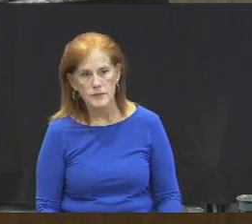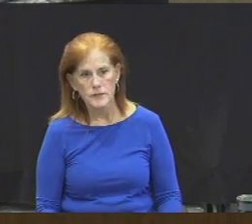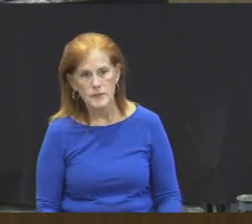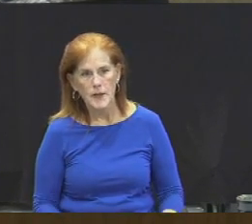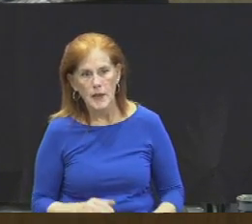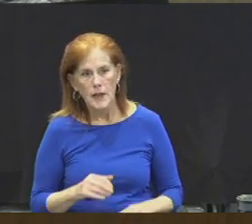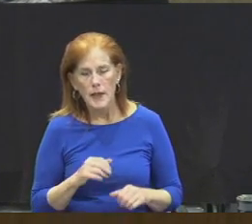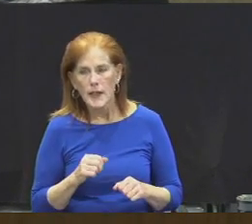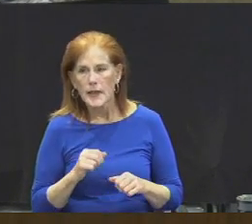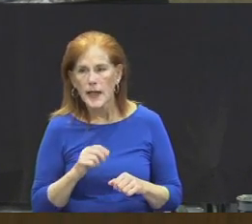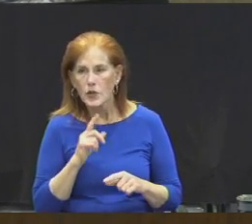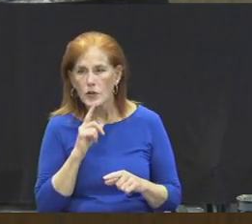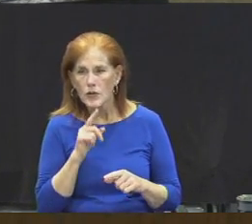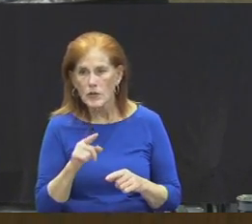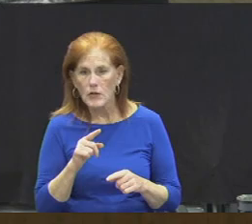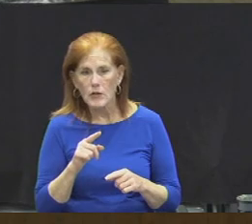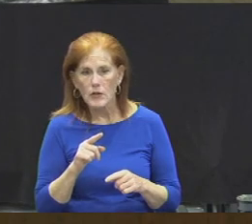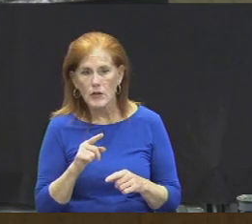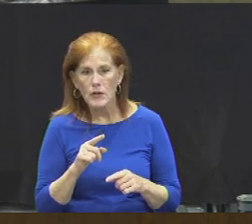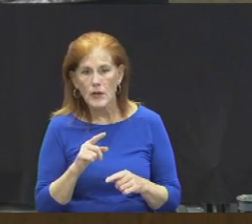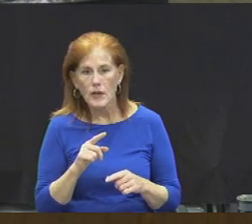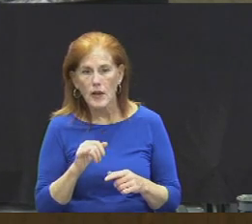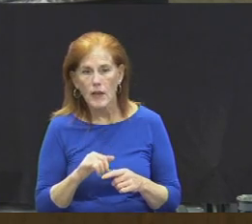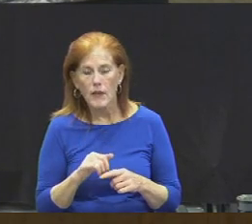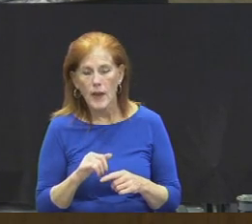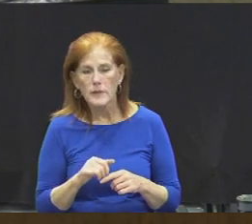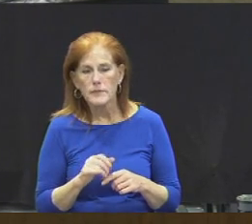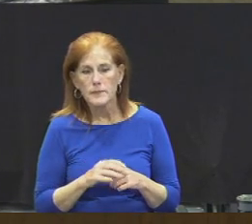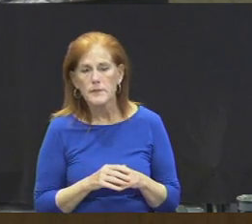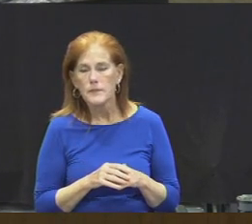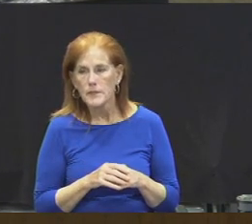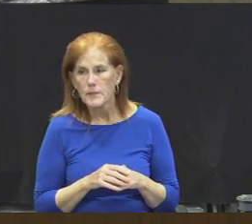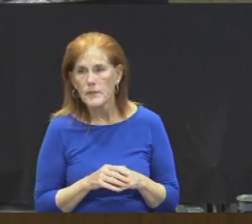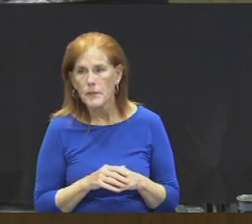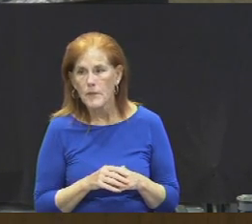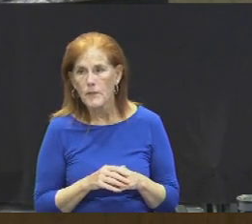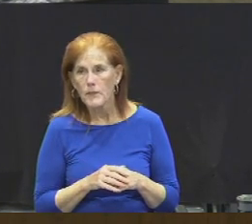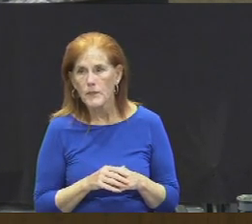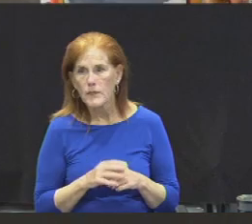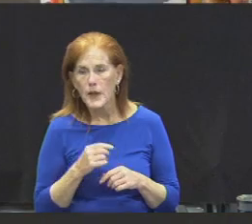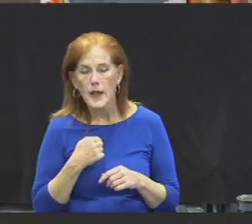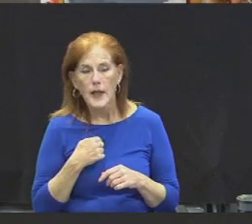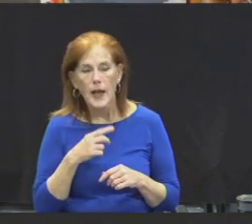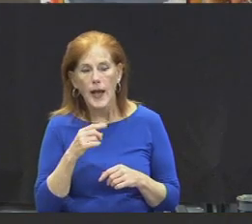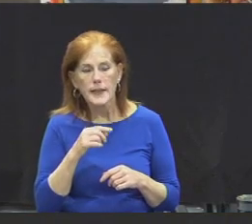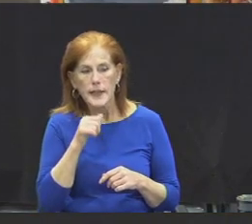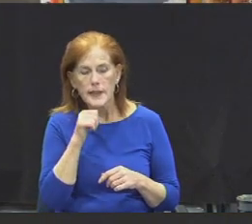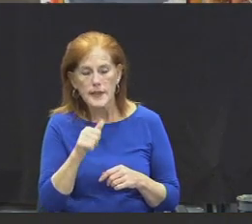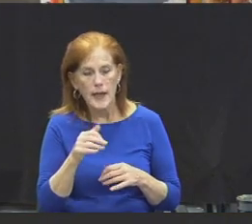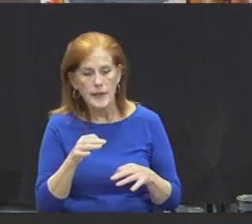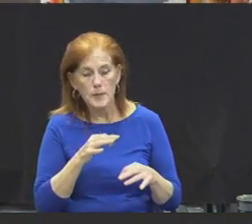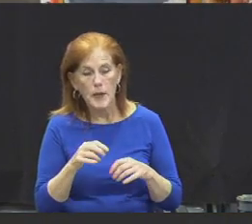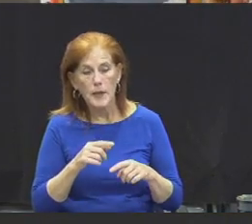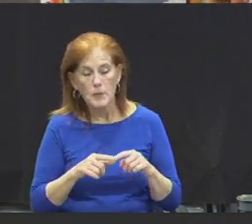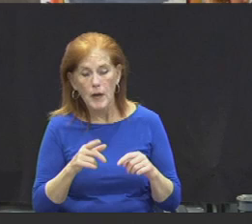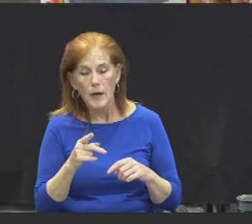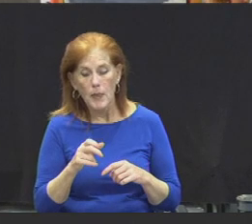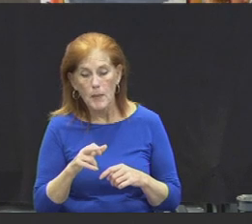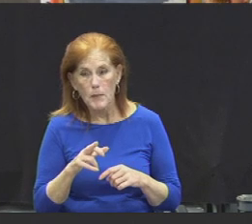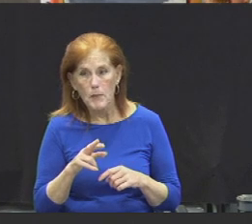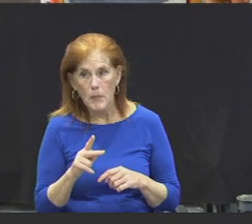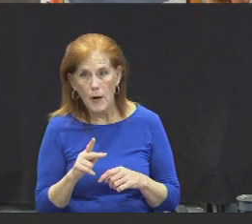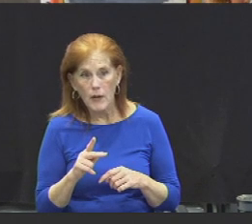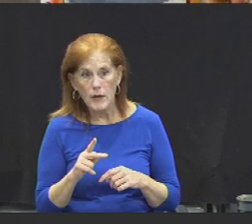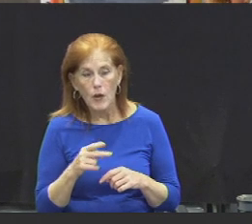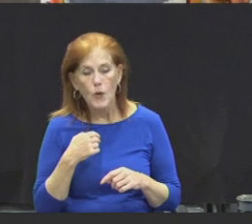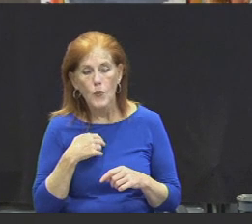So can you speak to that a little bit, Nathan? Sure. I didn't touch on it at all, but the park does. There are